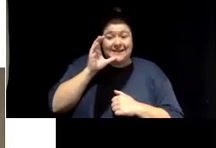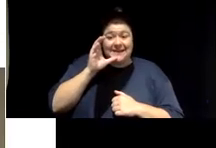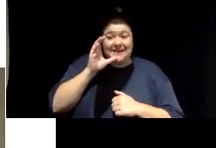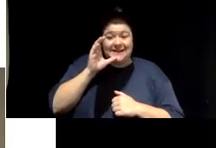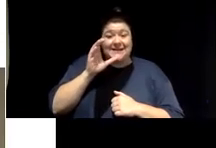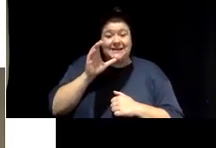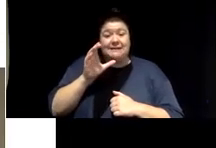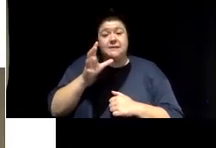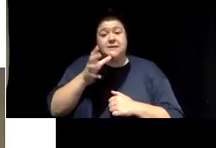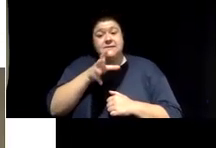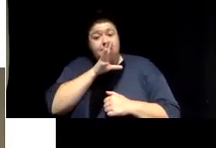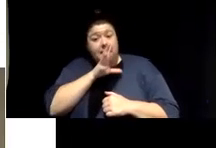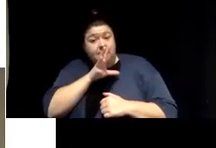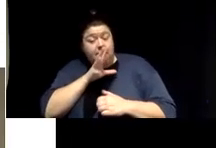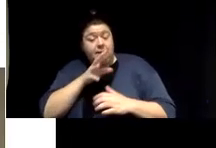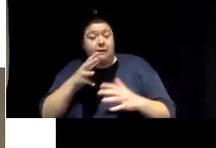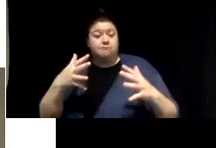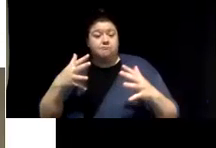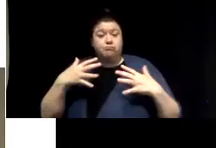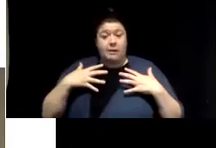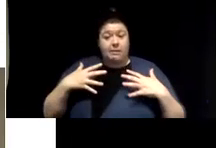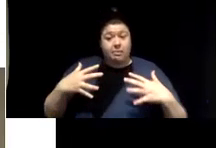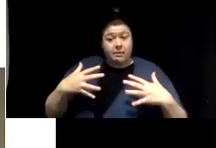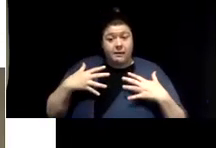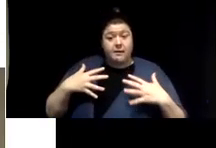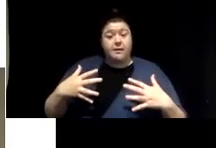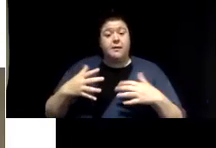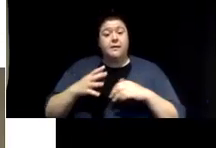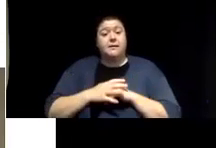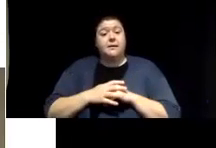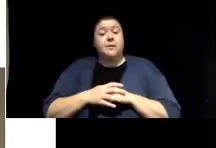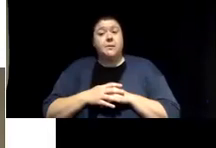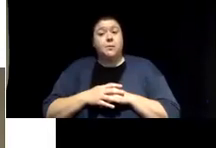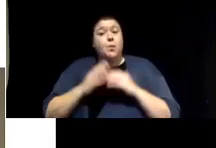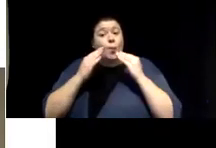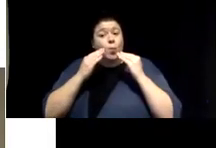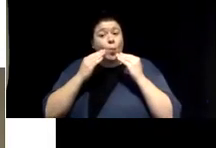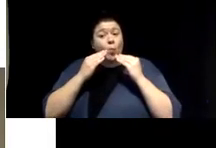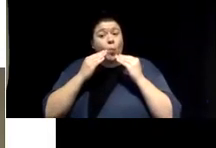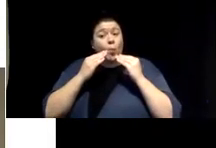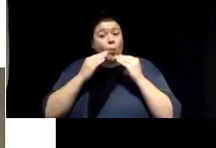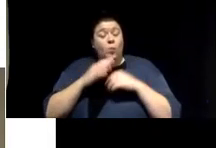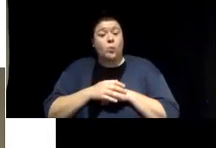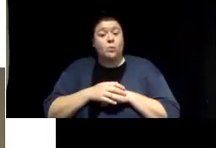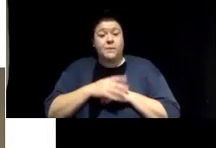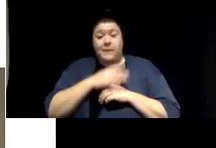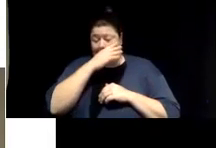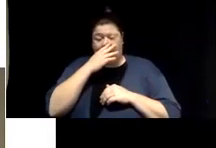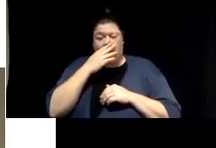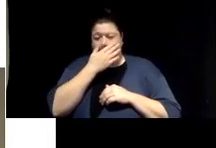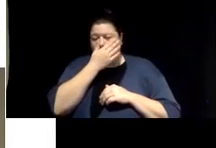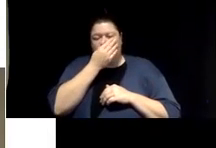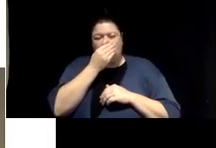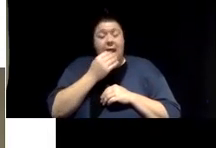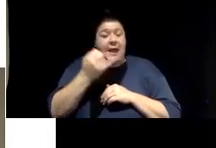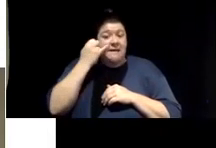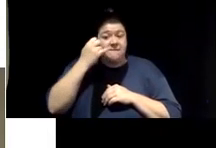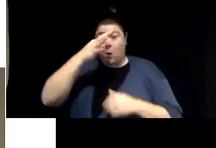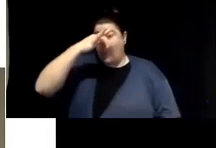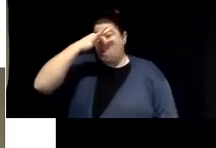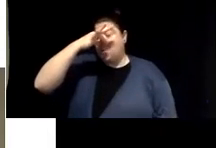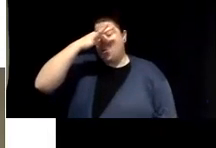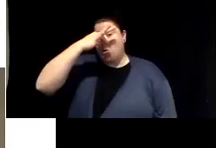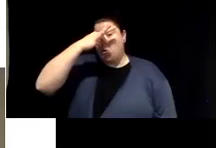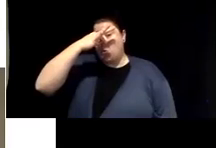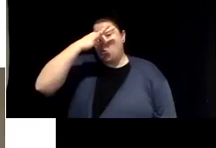and for speaking and for breathing, because if you hold your nose, then you can breathe